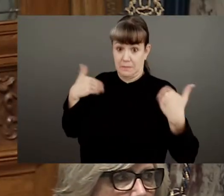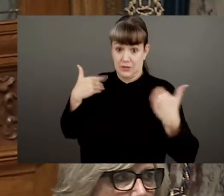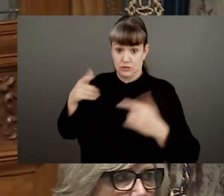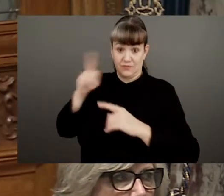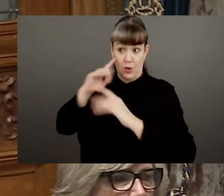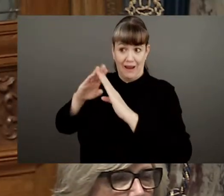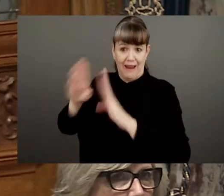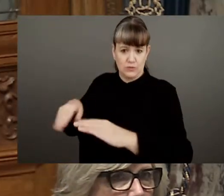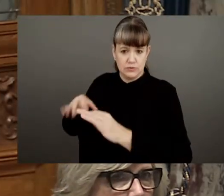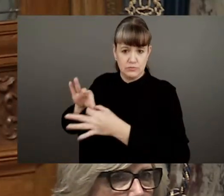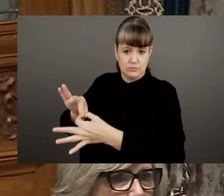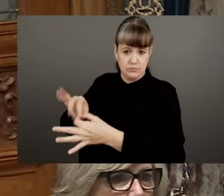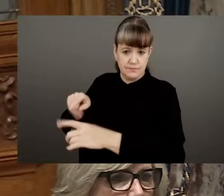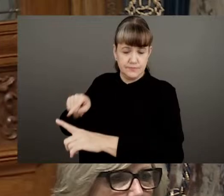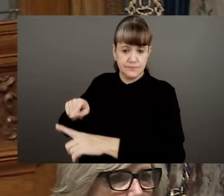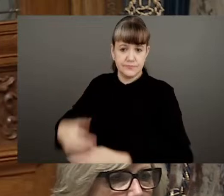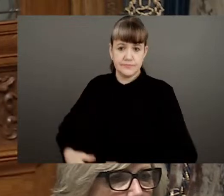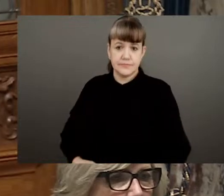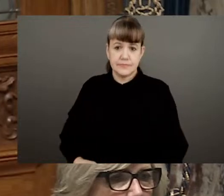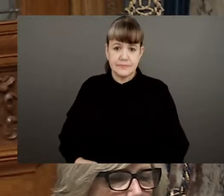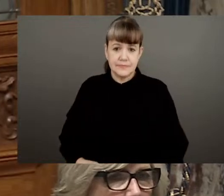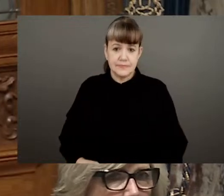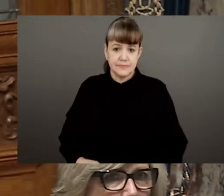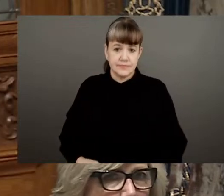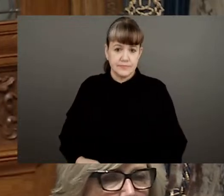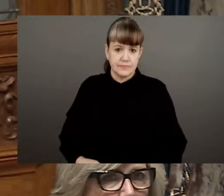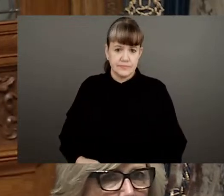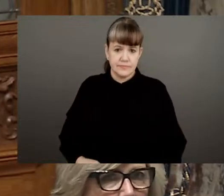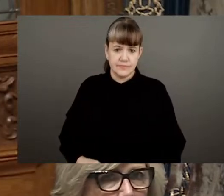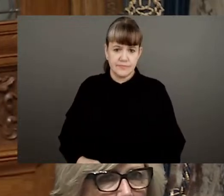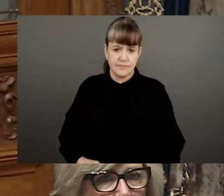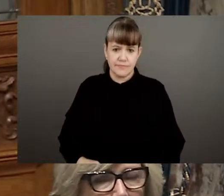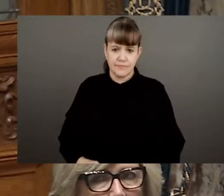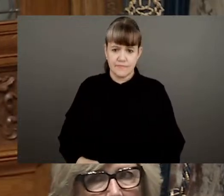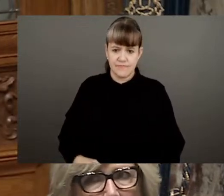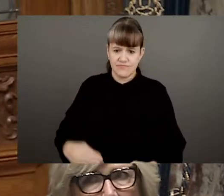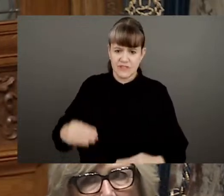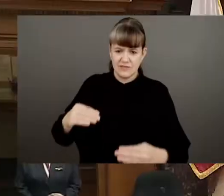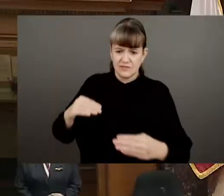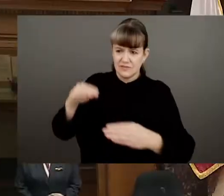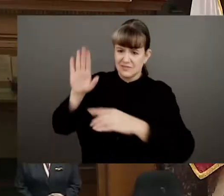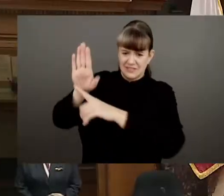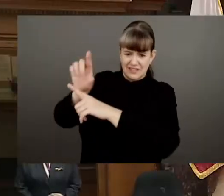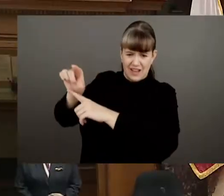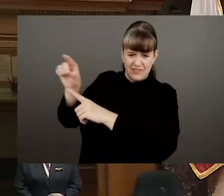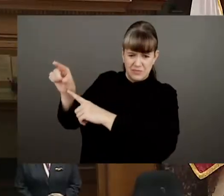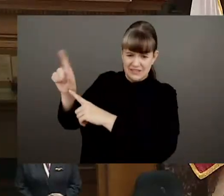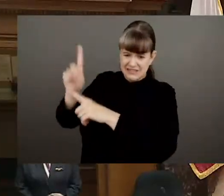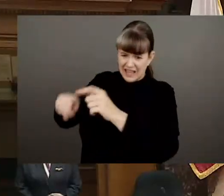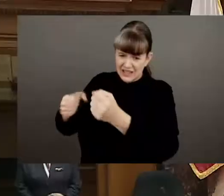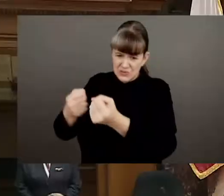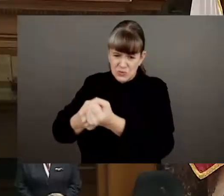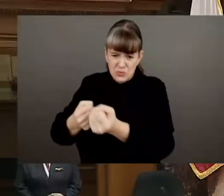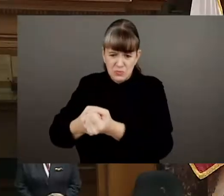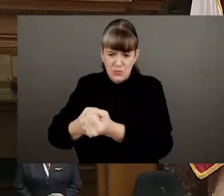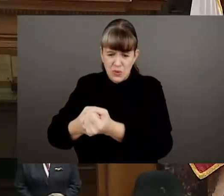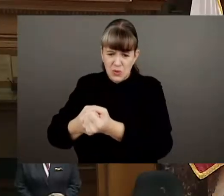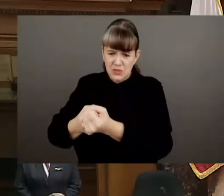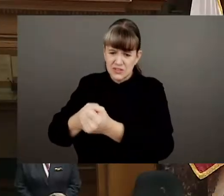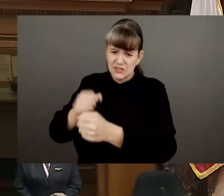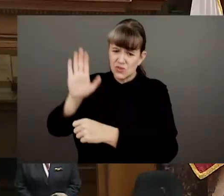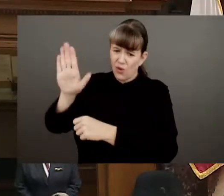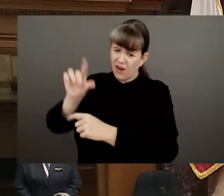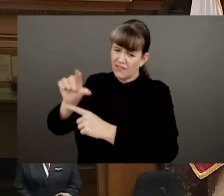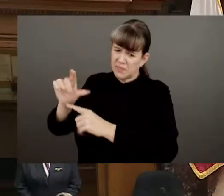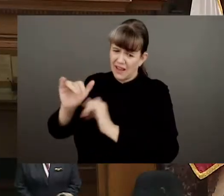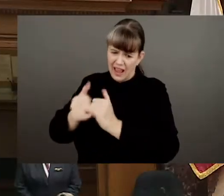up, how is her government helping people find shelter? Minister of Housing. Thank